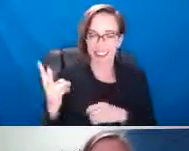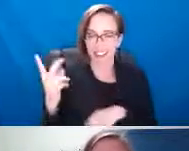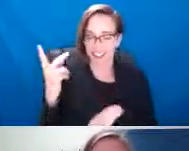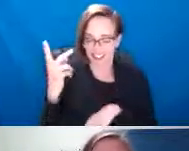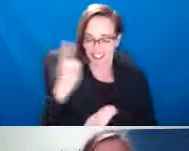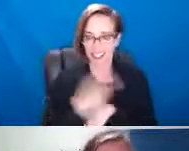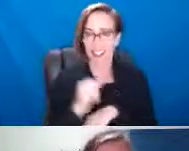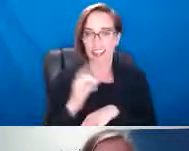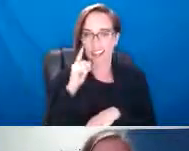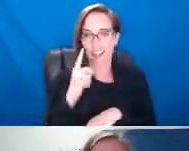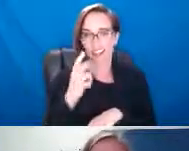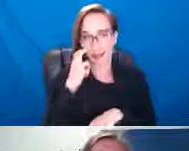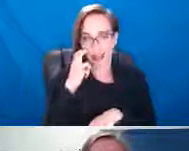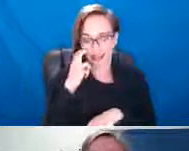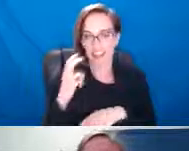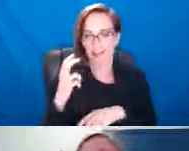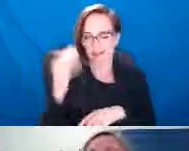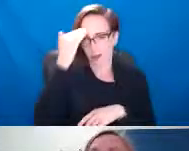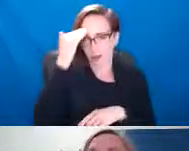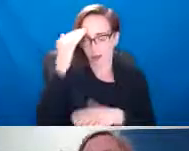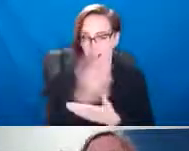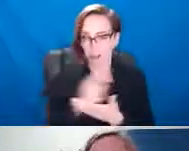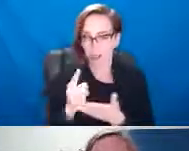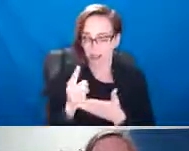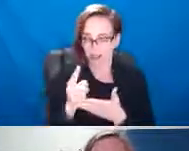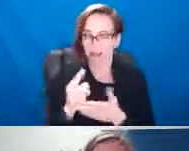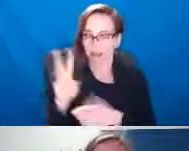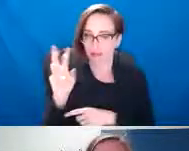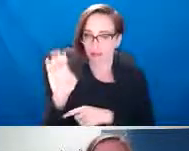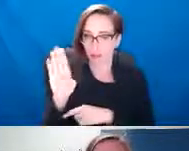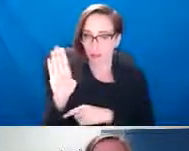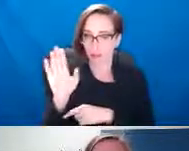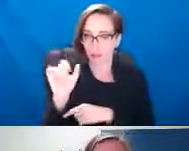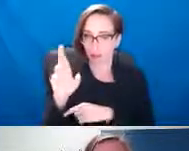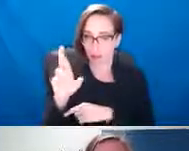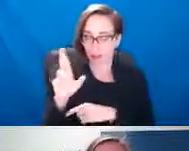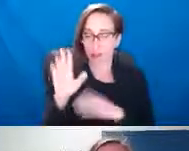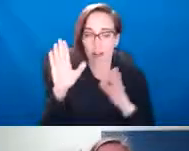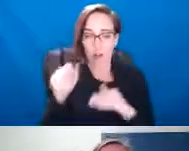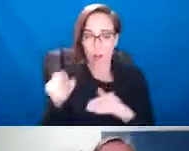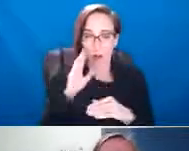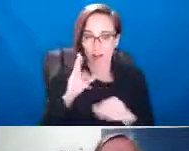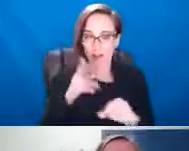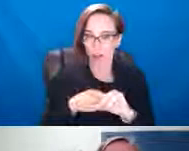Week, our webinars, and I do hope that you join us through the rest of the week as well.